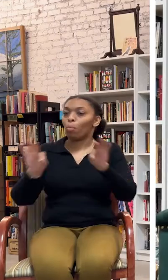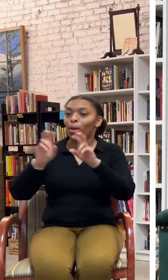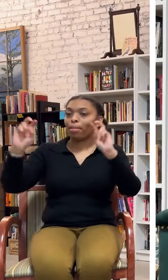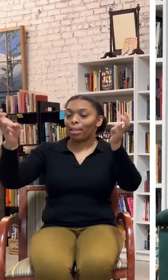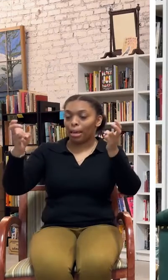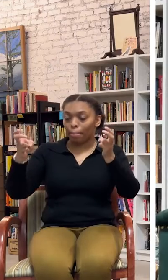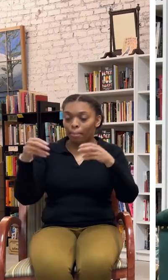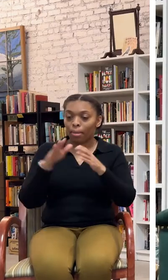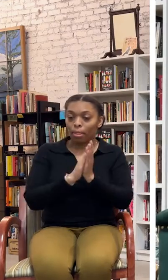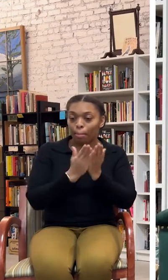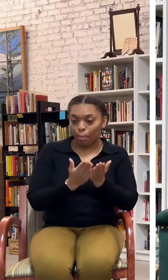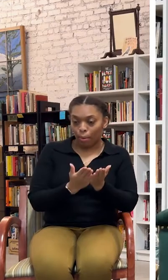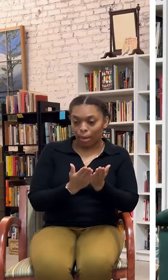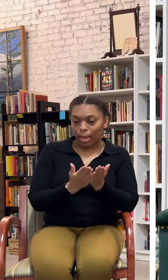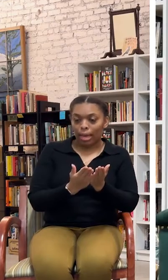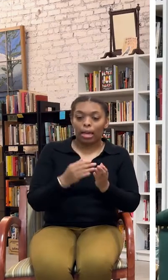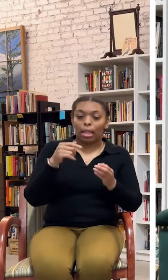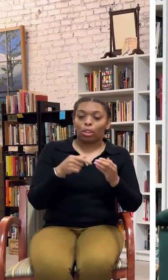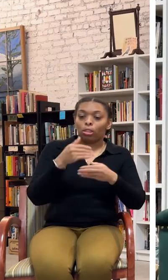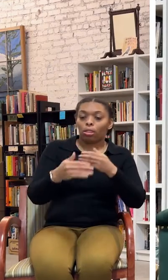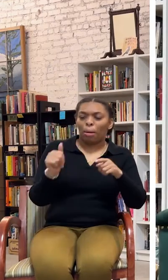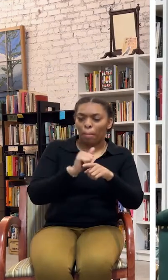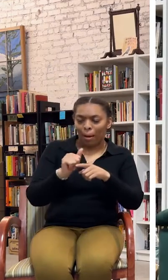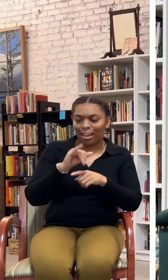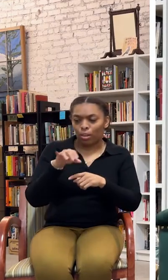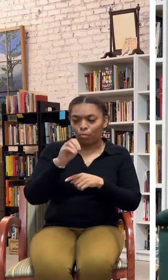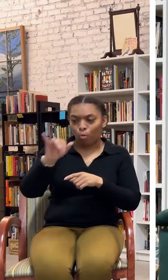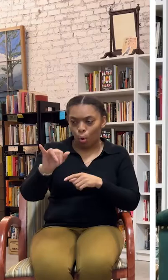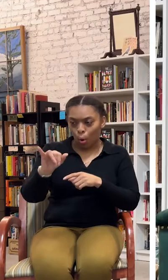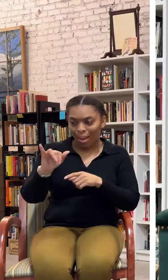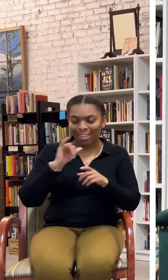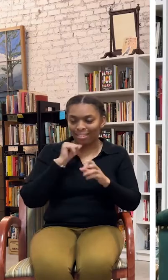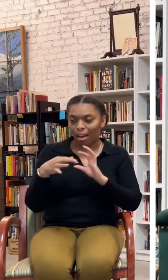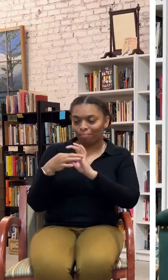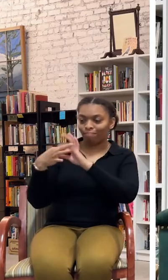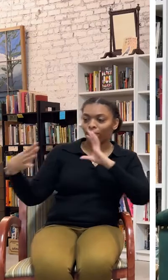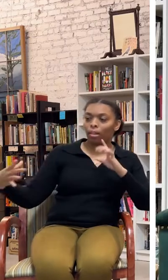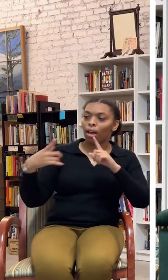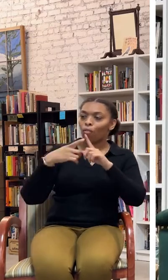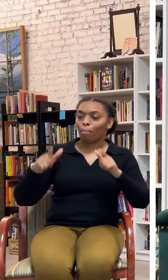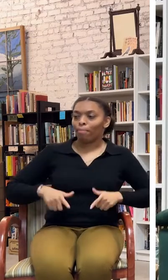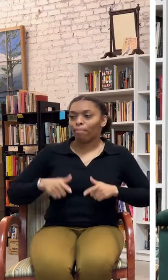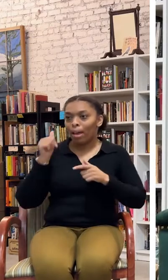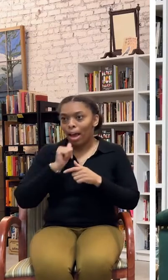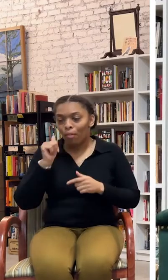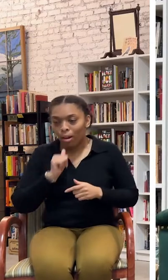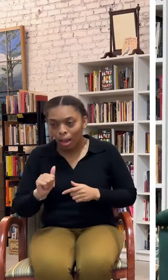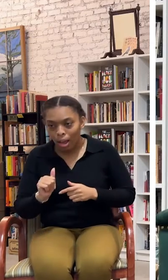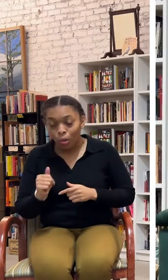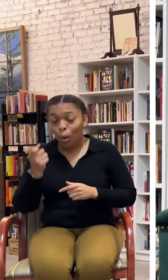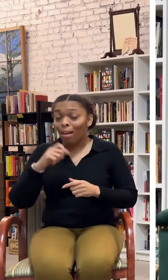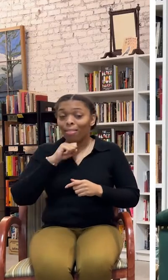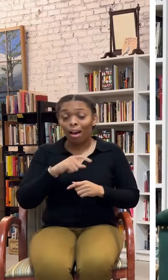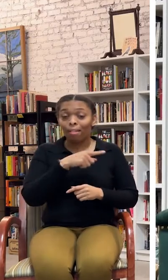book is how this practice of joy is not divorced from these everyday realities. Like what I love about Kleaver is he's a